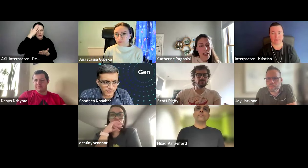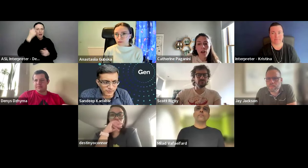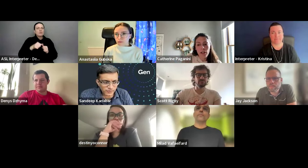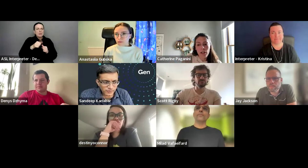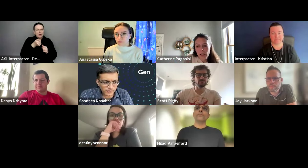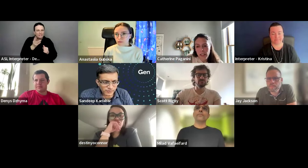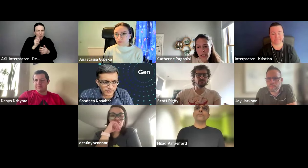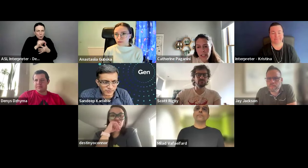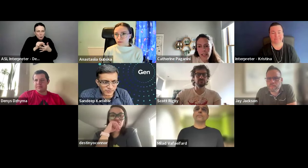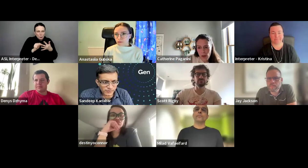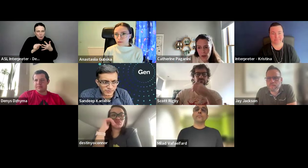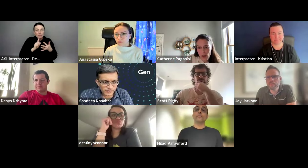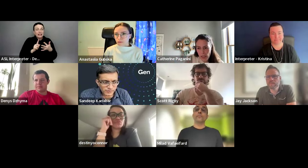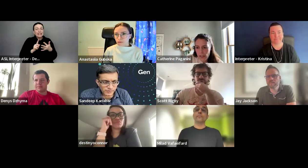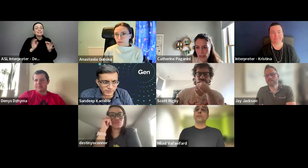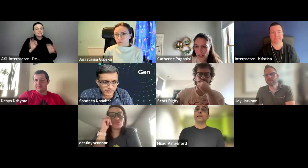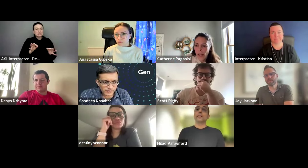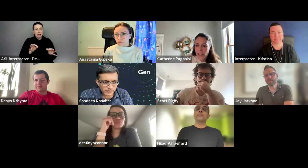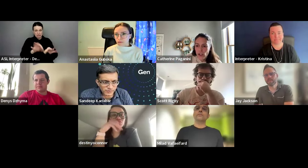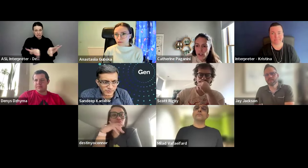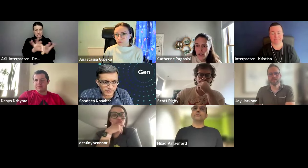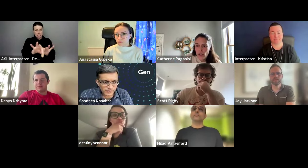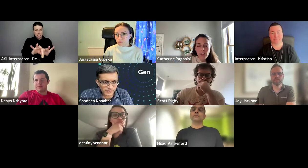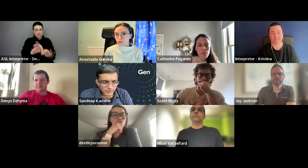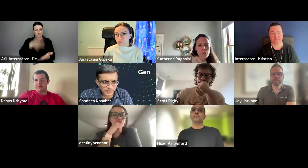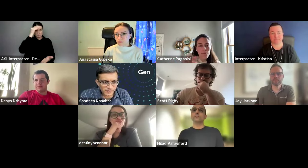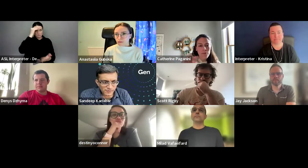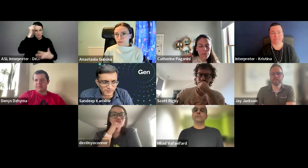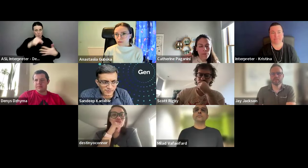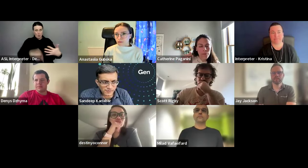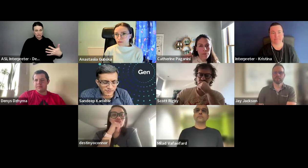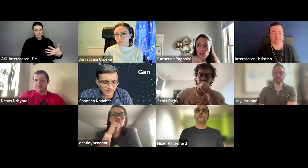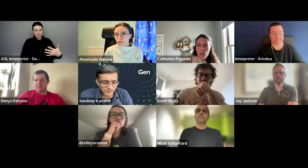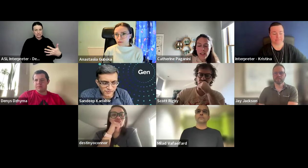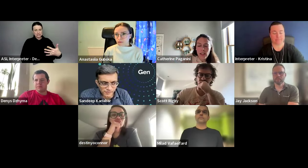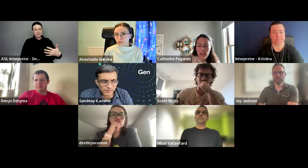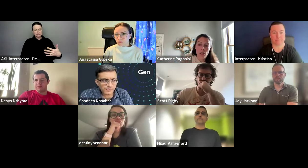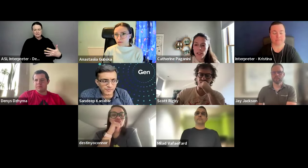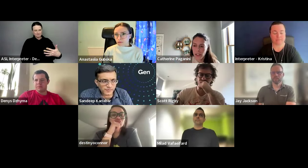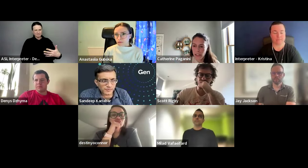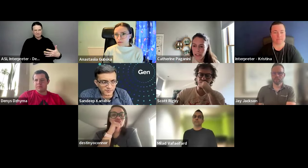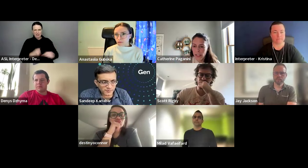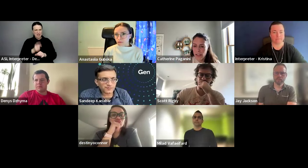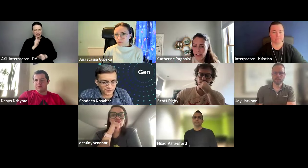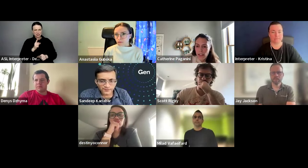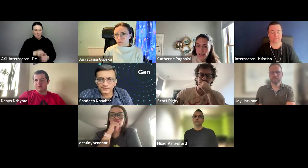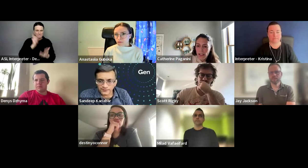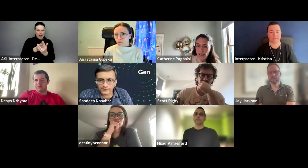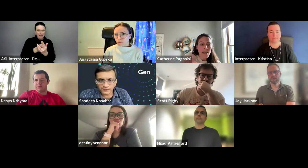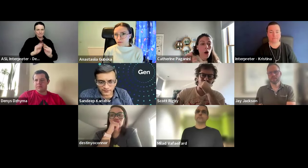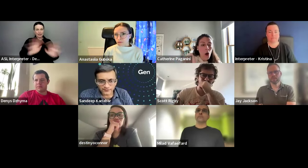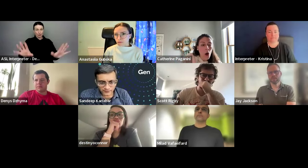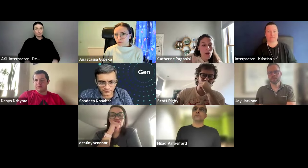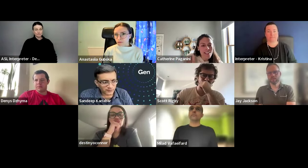really, right, decide what are your key takeaways and try to, like, make sure that comes across clearly,